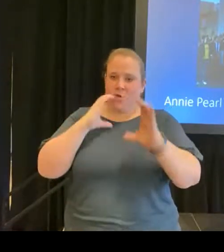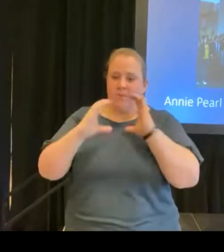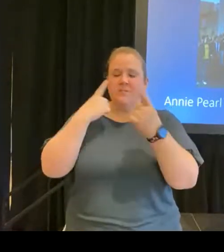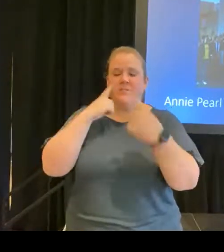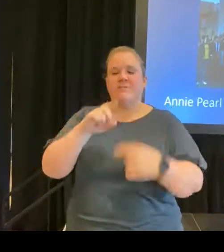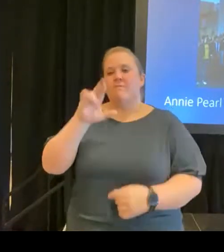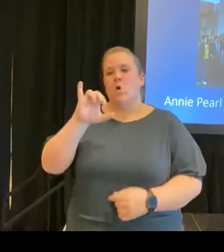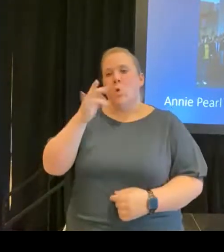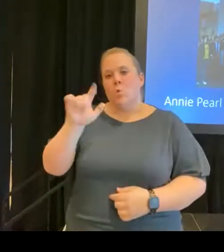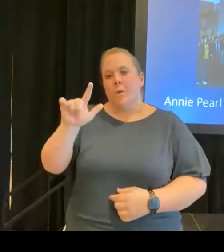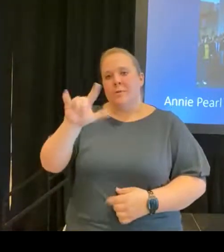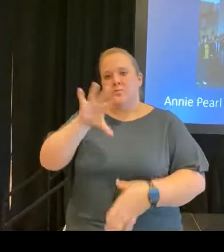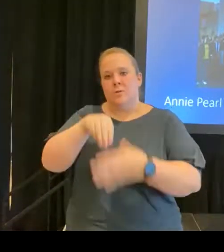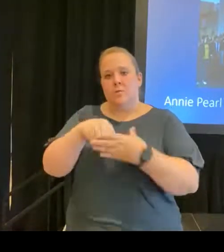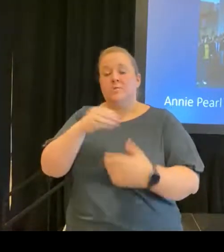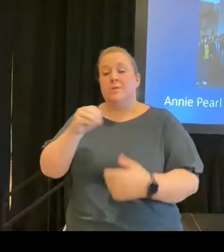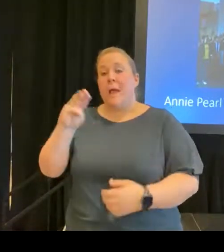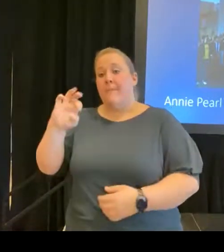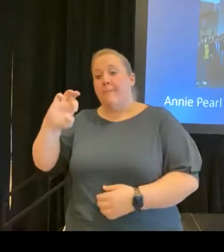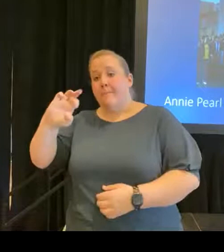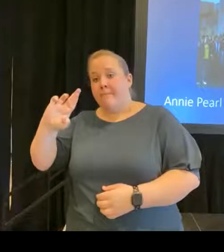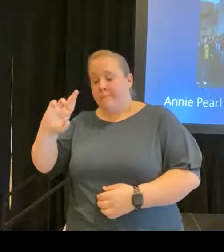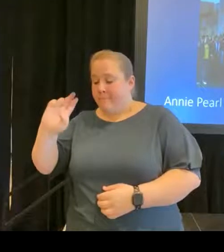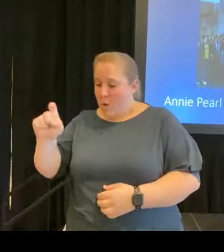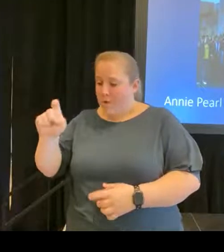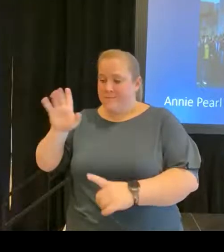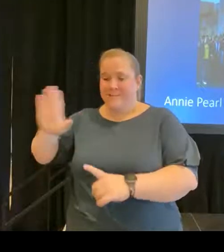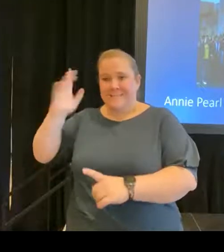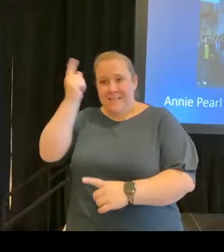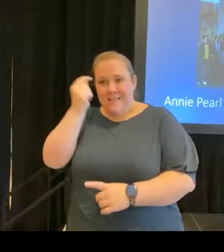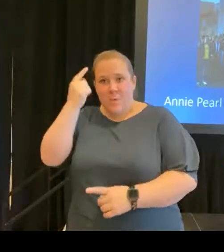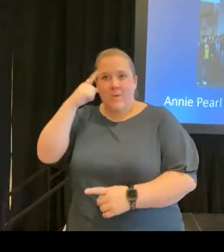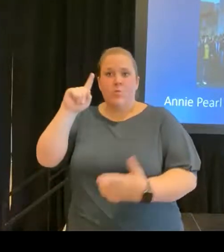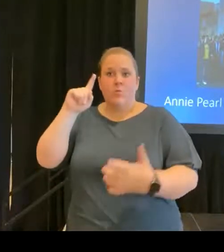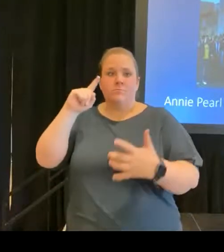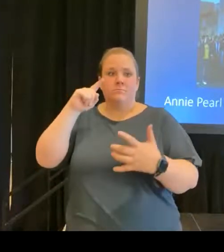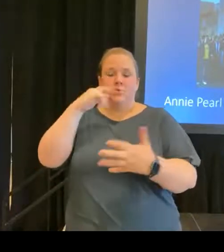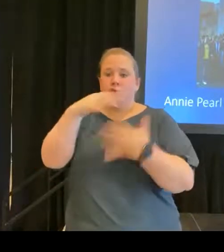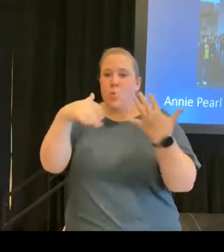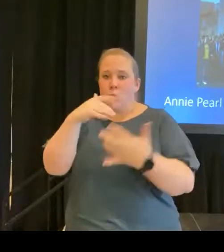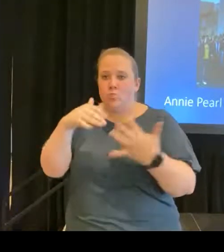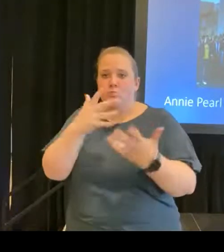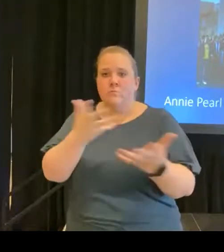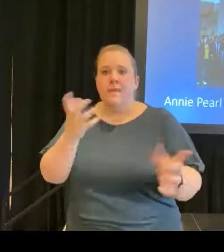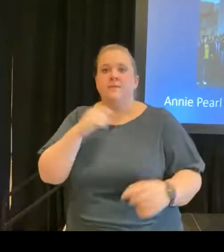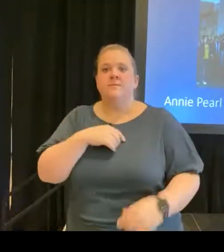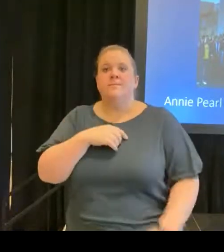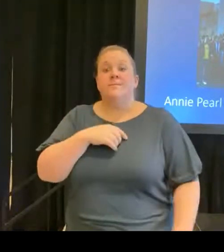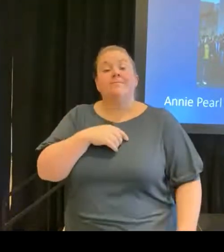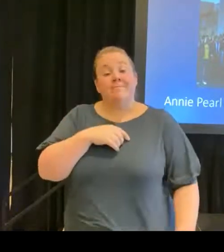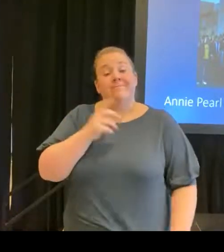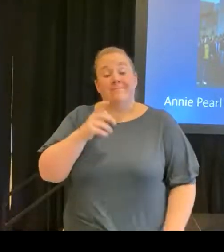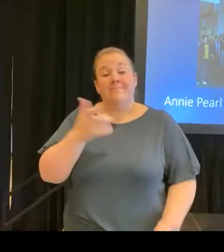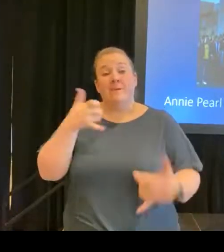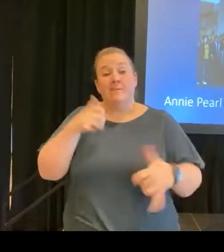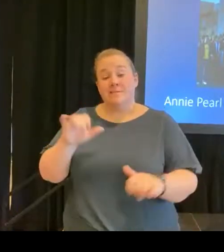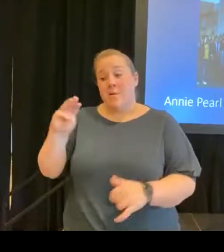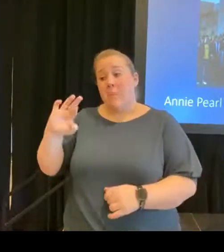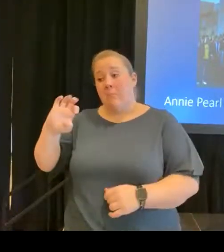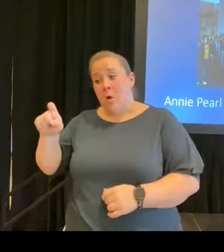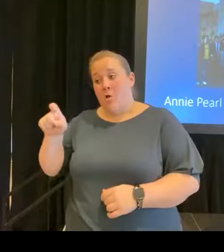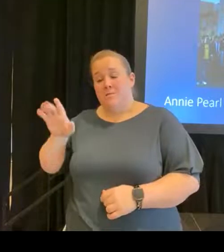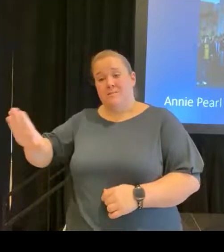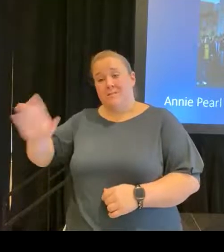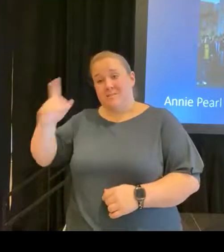Marxian theories and socialistic ideas, right? But even then, there's a fair amount of racism even in Marxian